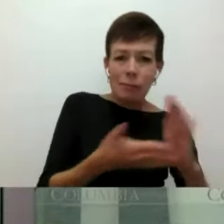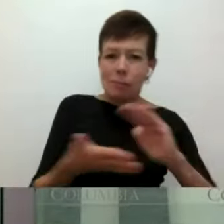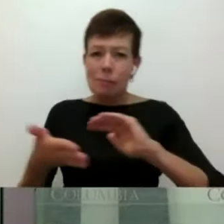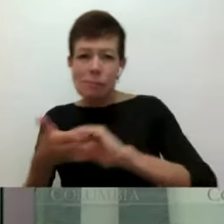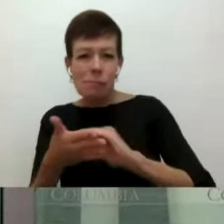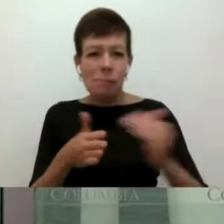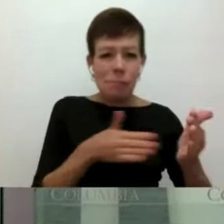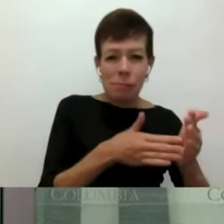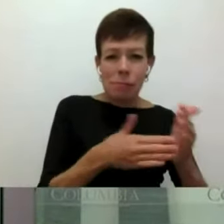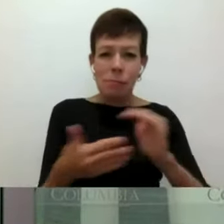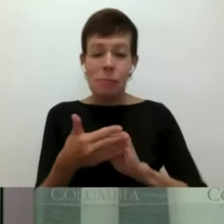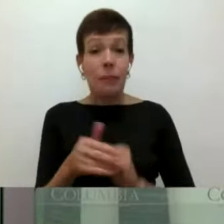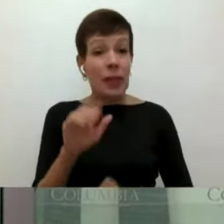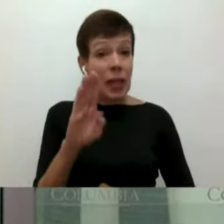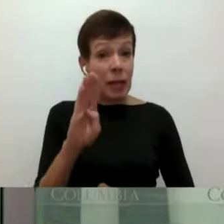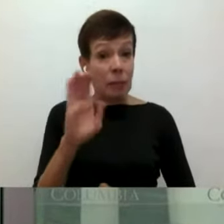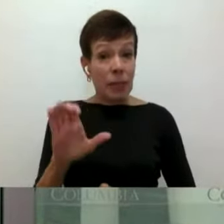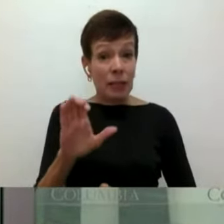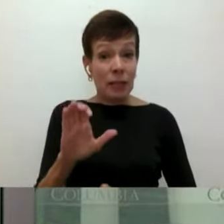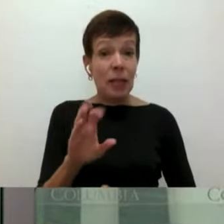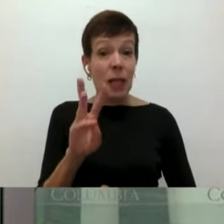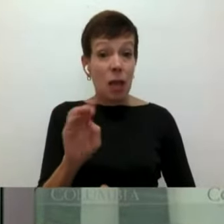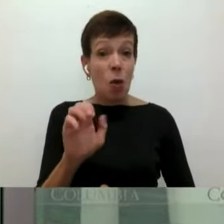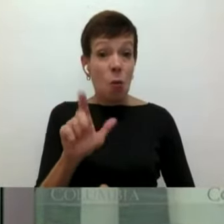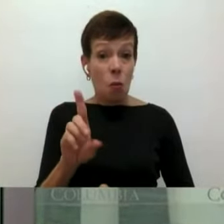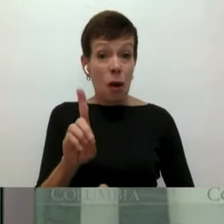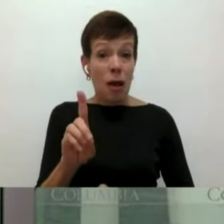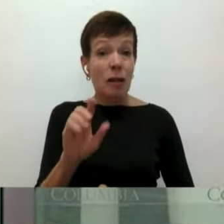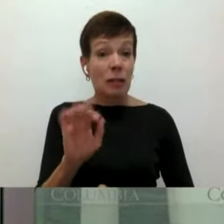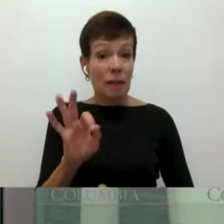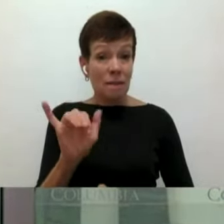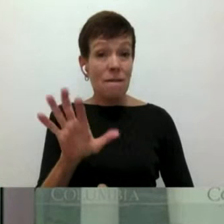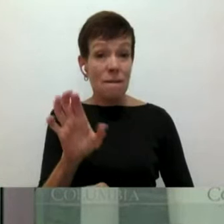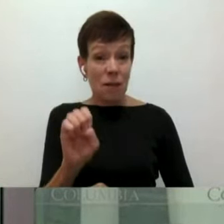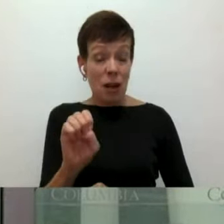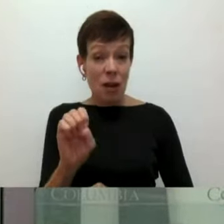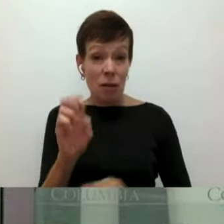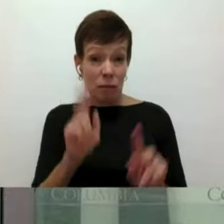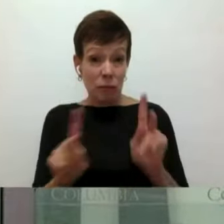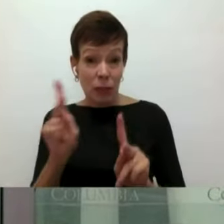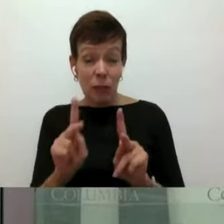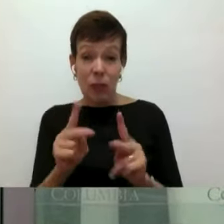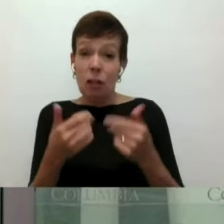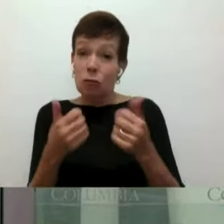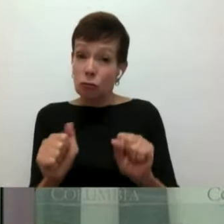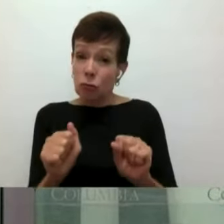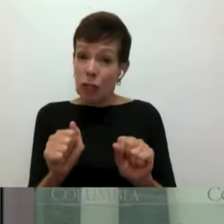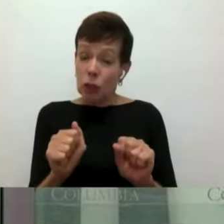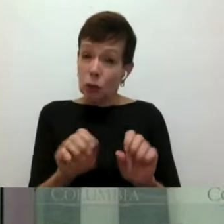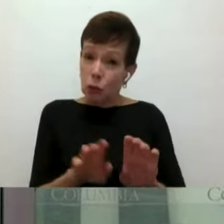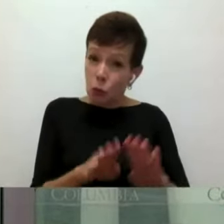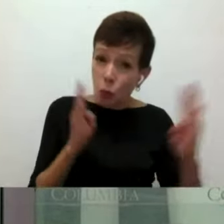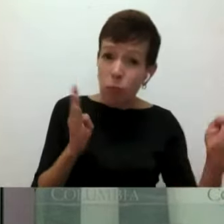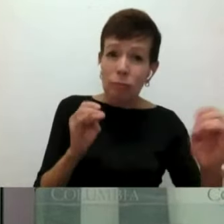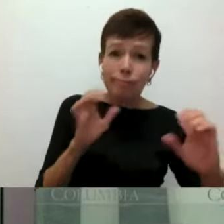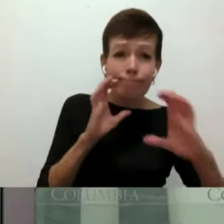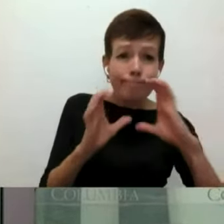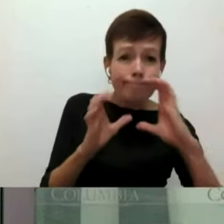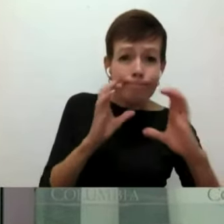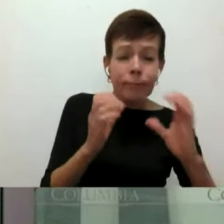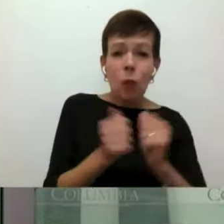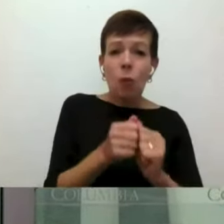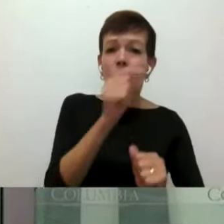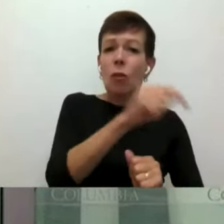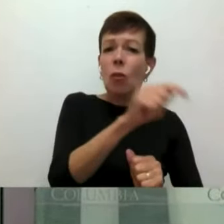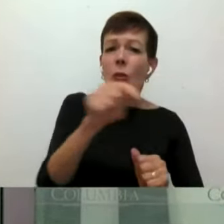need to work together, not against each other. BC Wildfire Service personnel are actively working to open up a